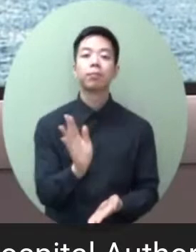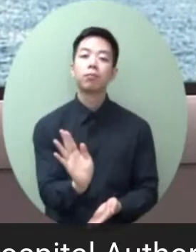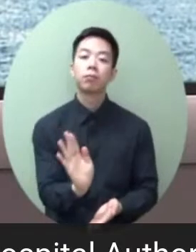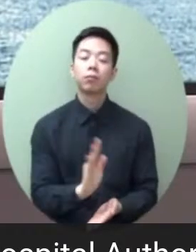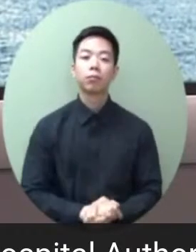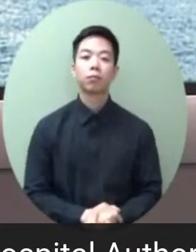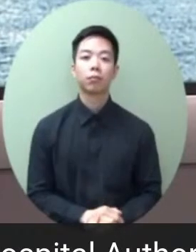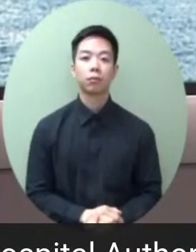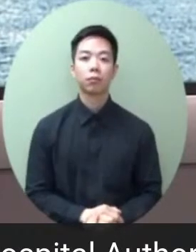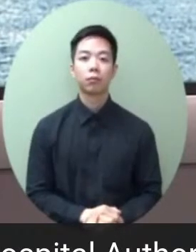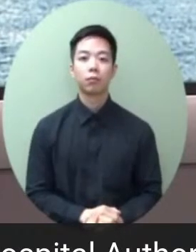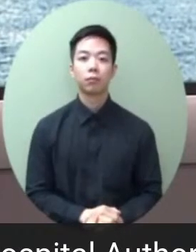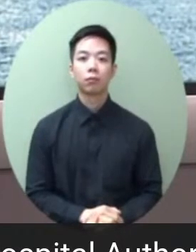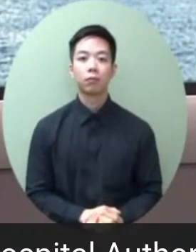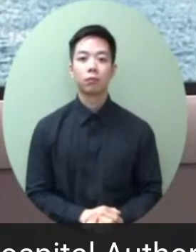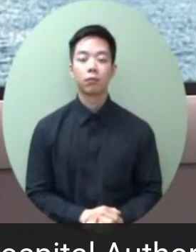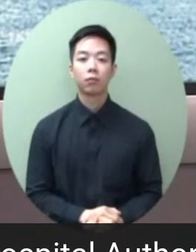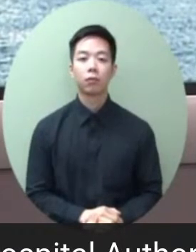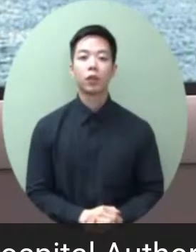and